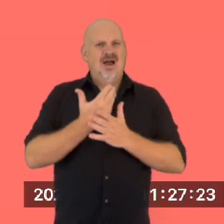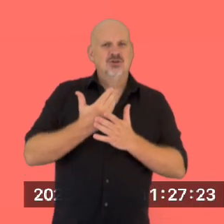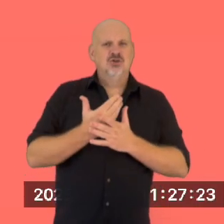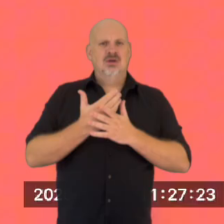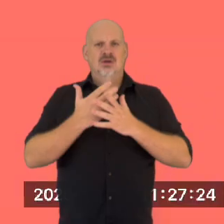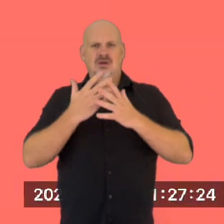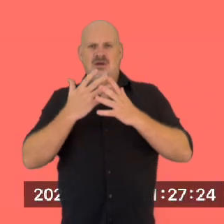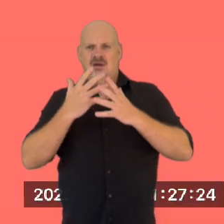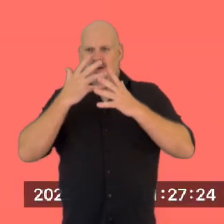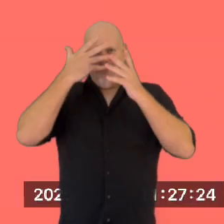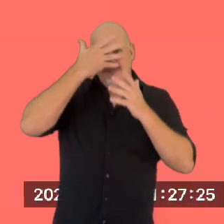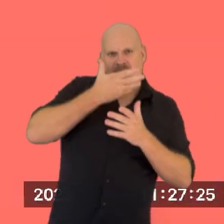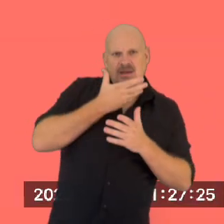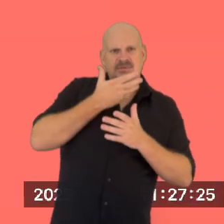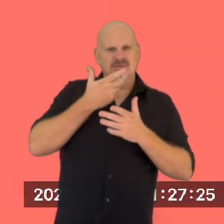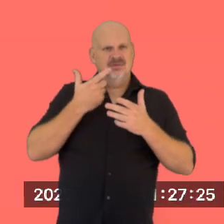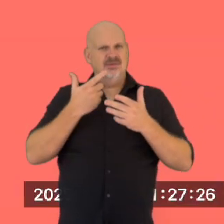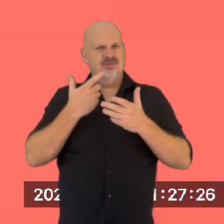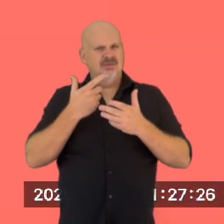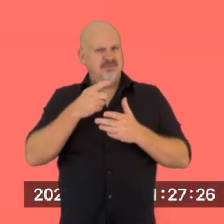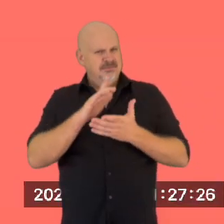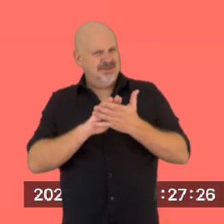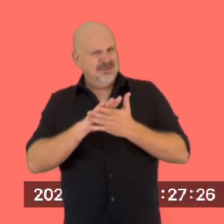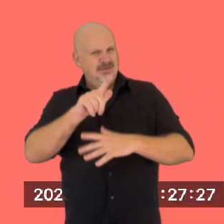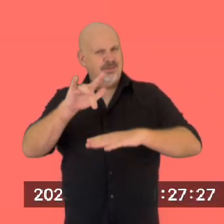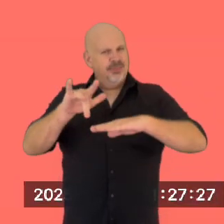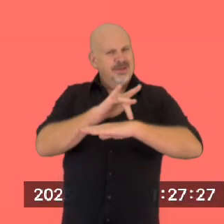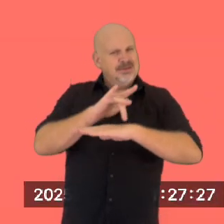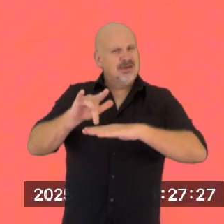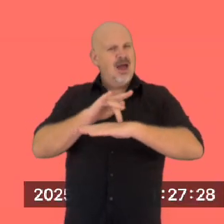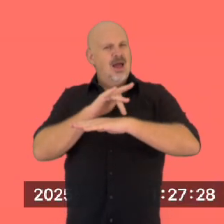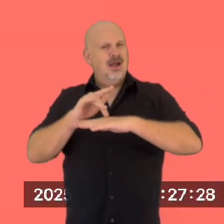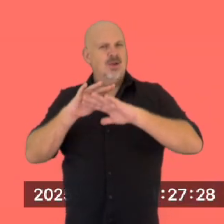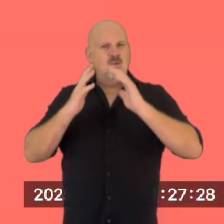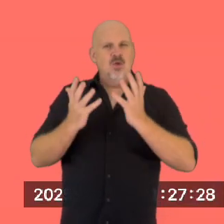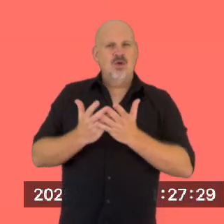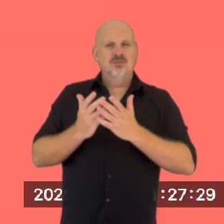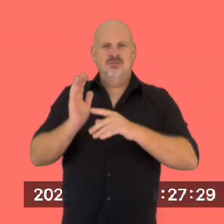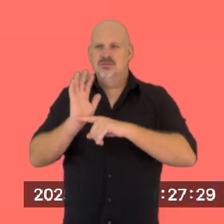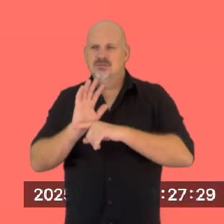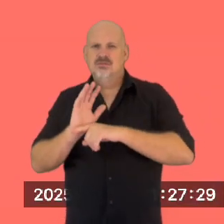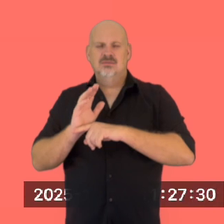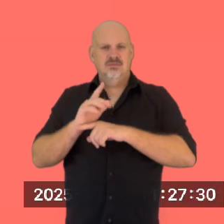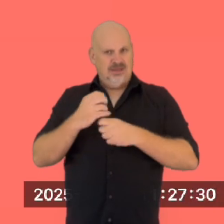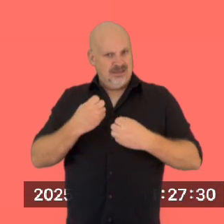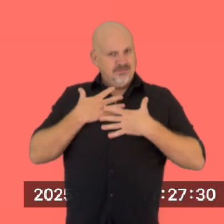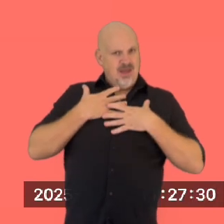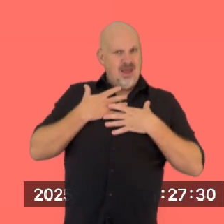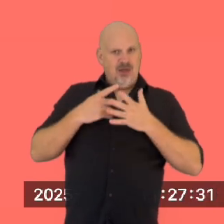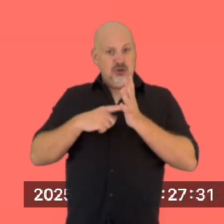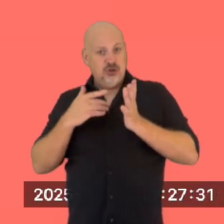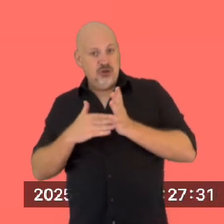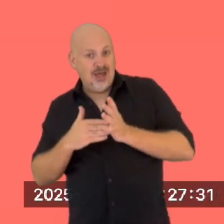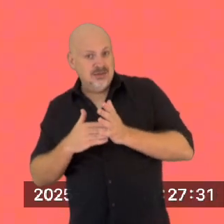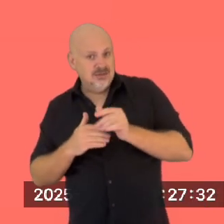from your fashion with the masks. We saw some of those examples. Would you say that drama and the theatrical world really inspires you as